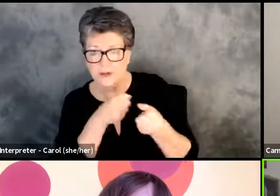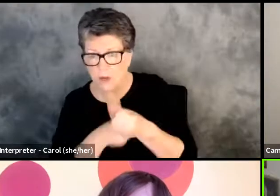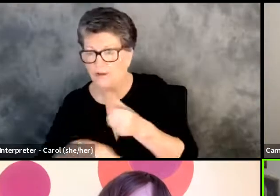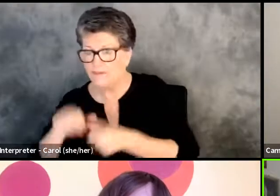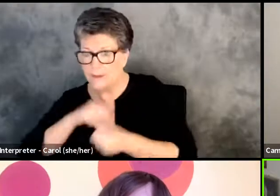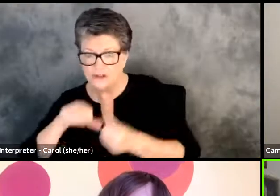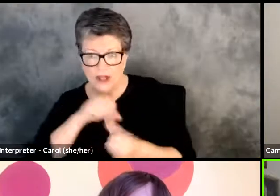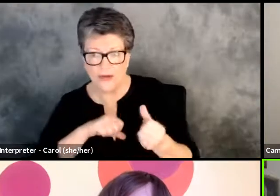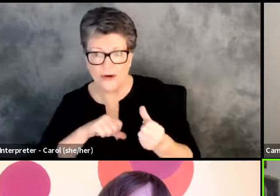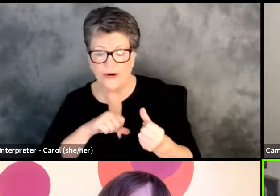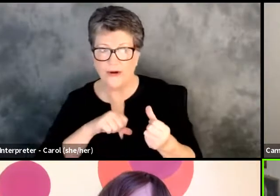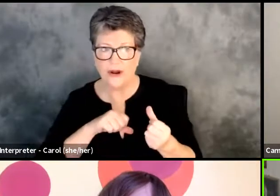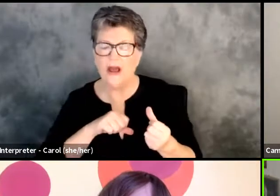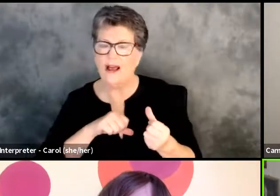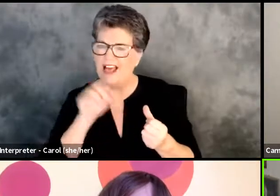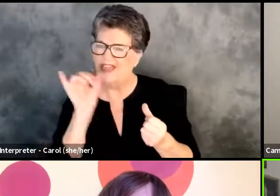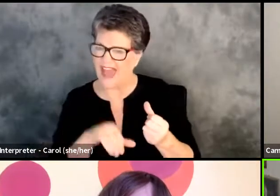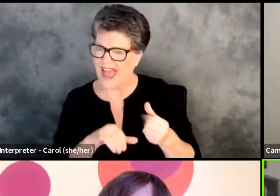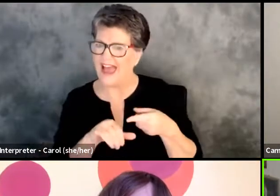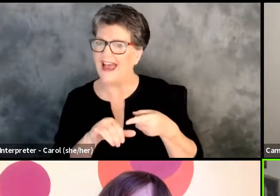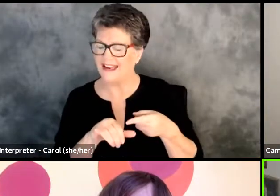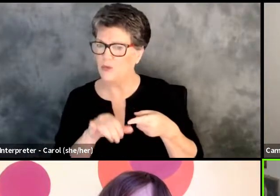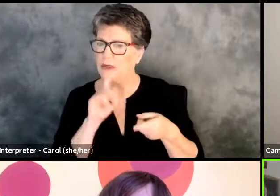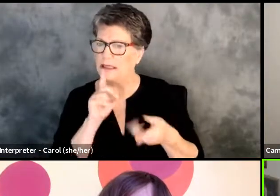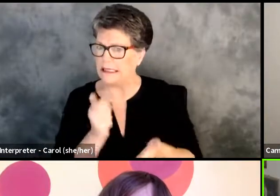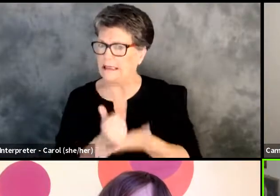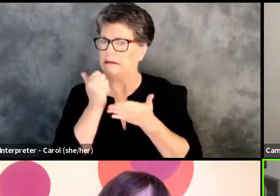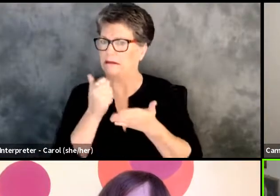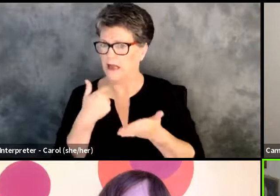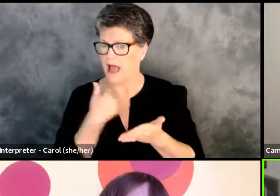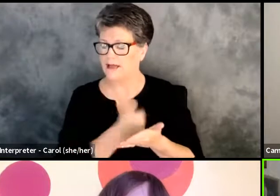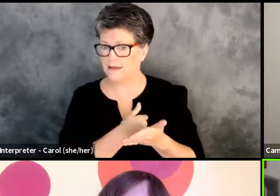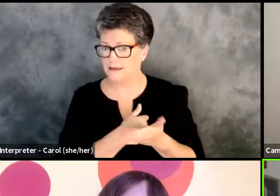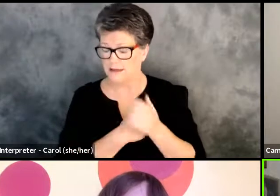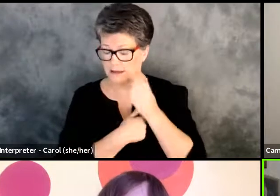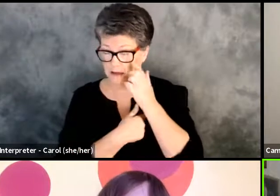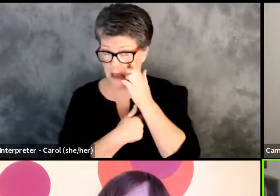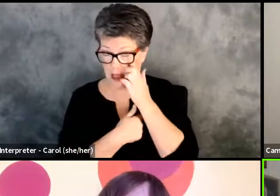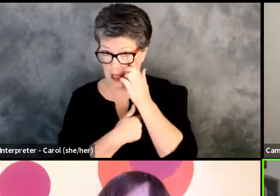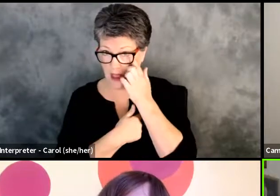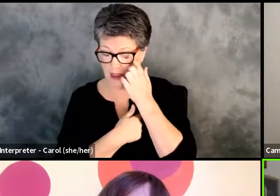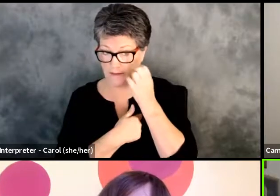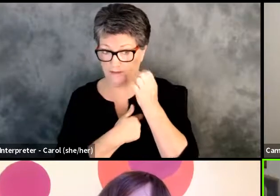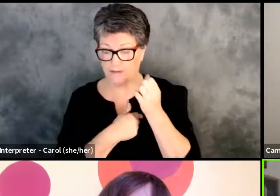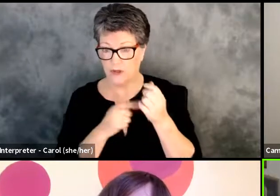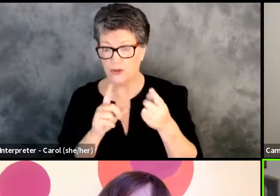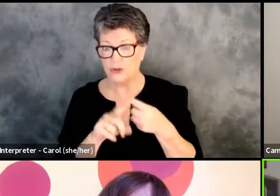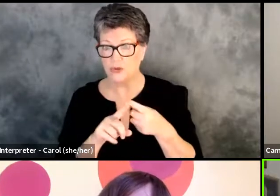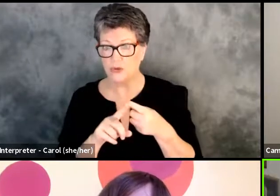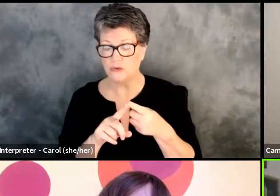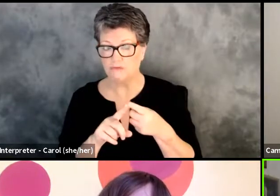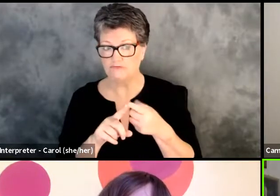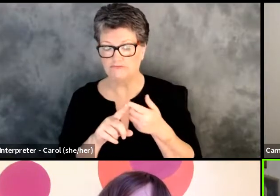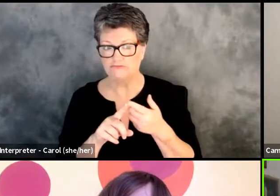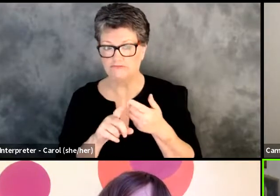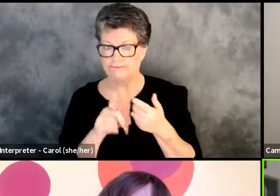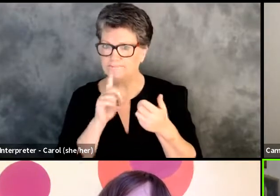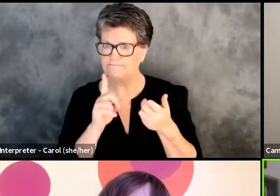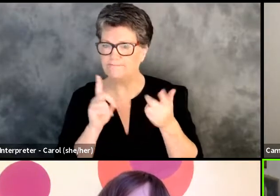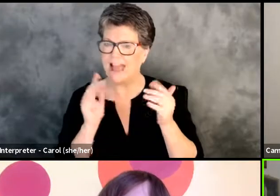other, really is what enables us to personally